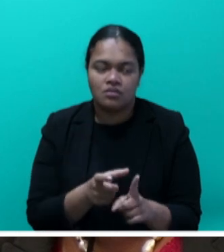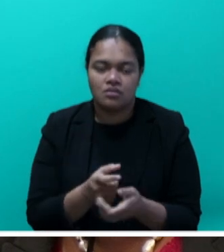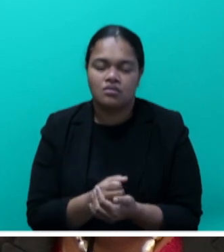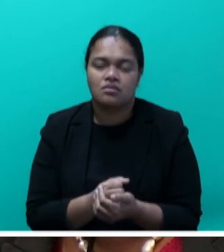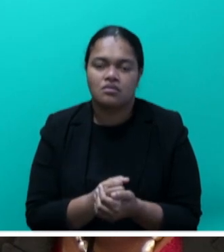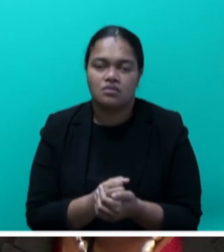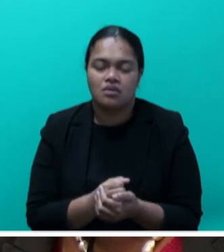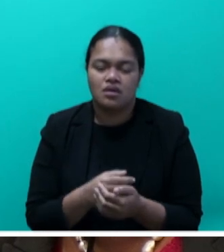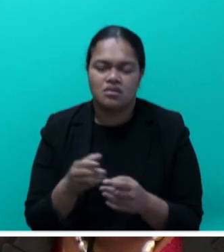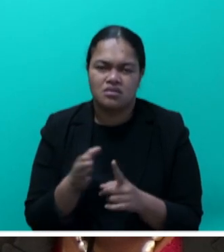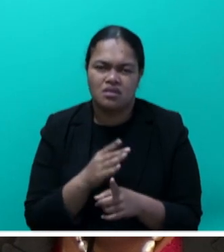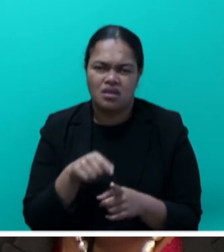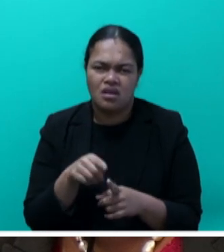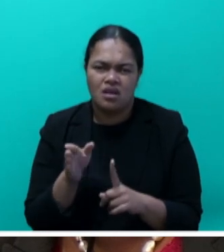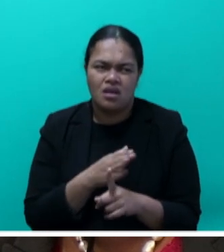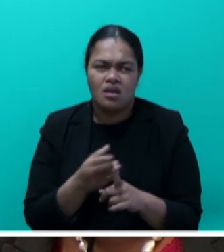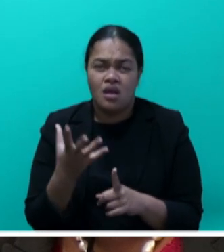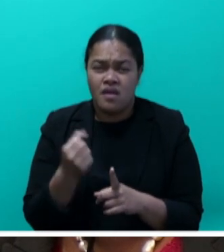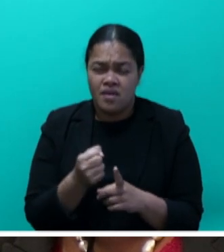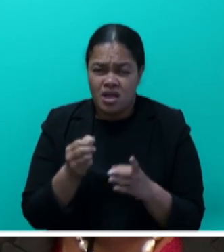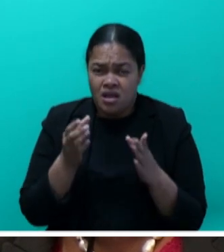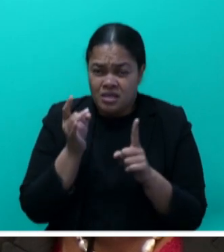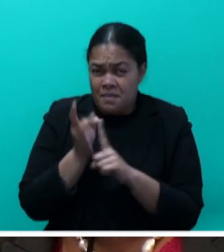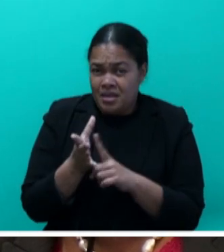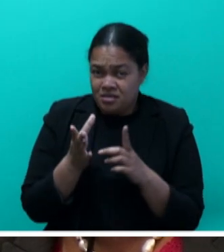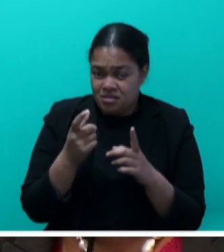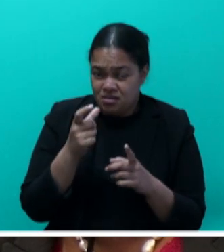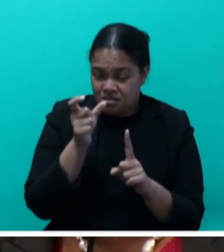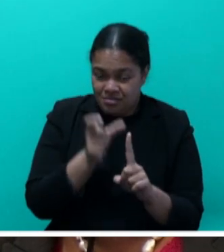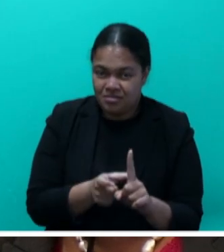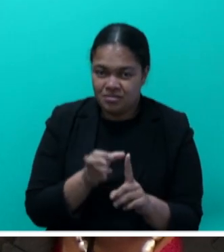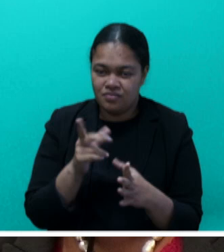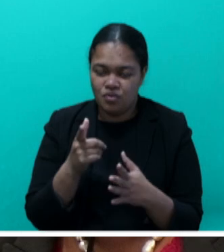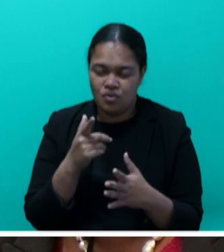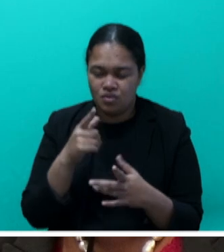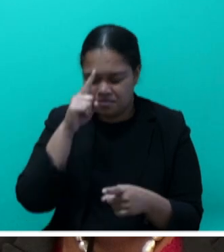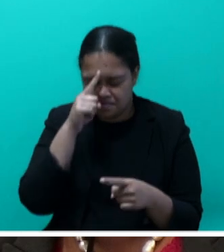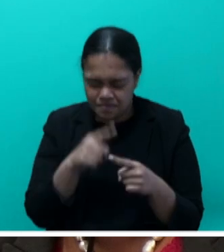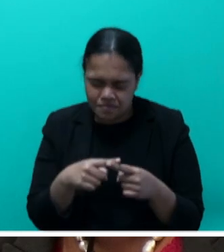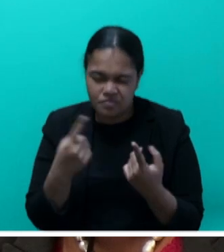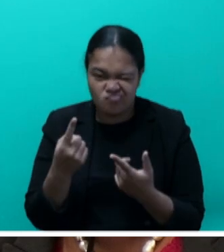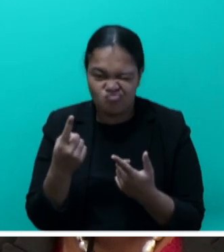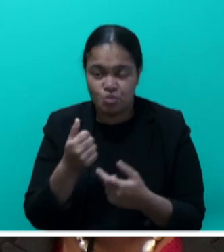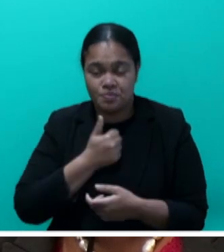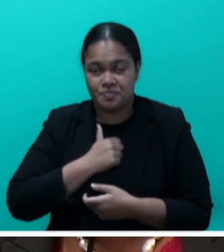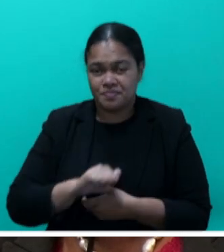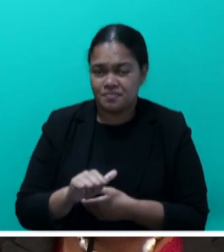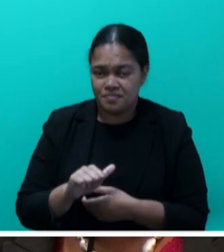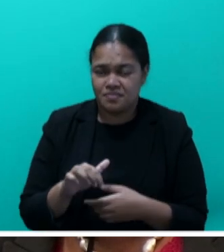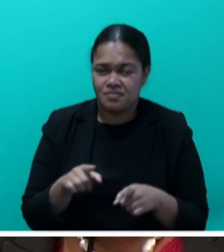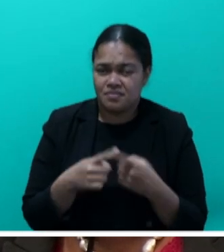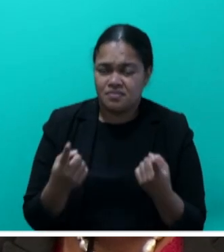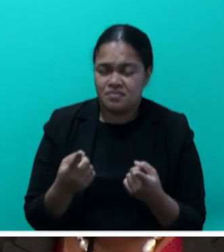disorders. We have specialist rehabilitation centres for patients with drug use disorders to begin specialized treatment